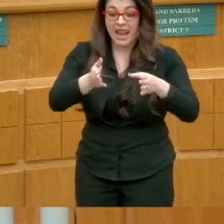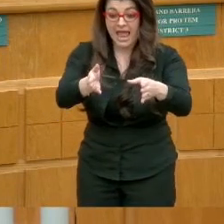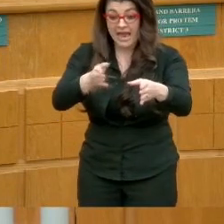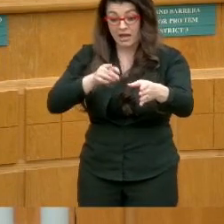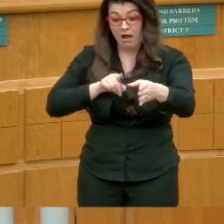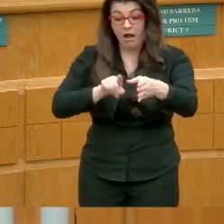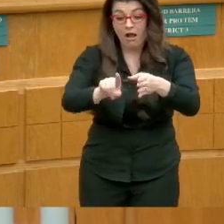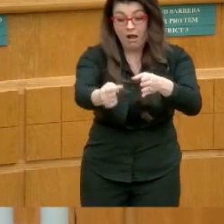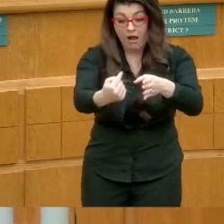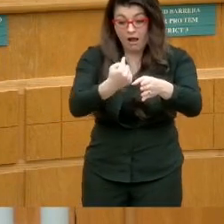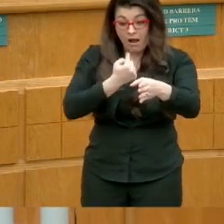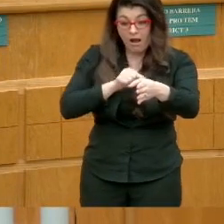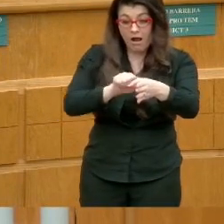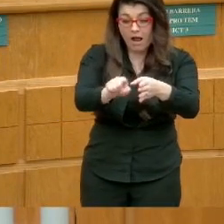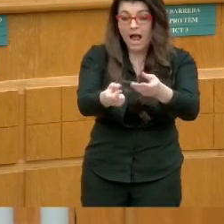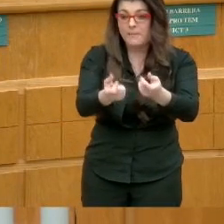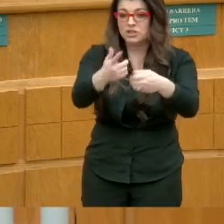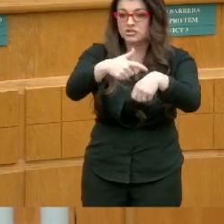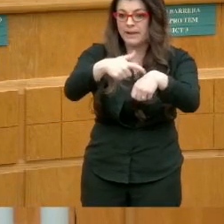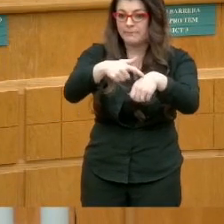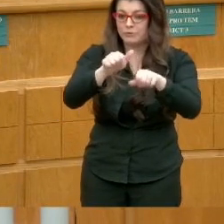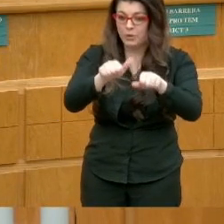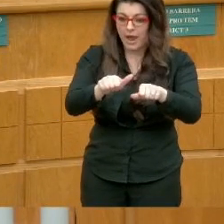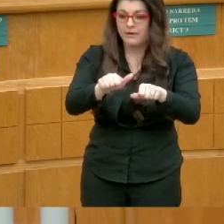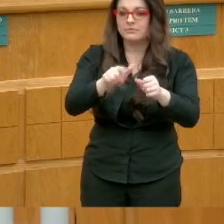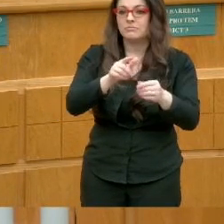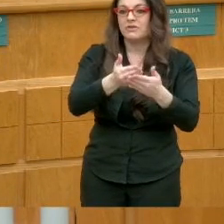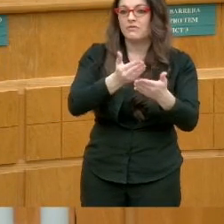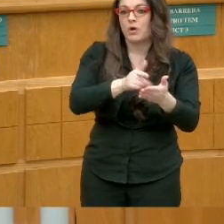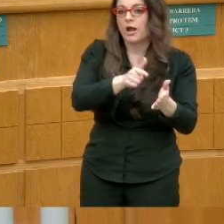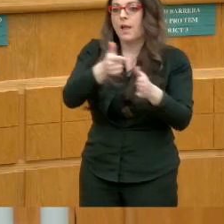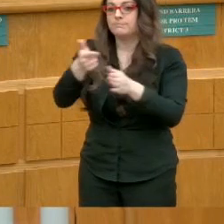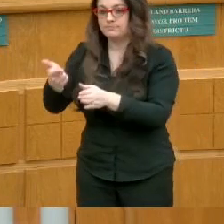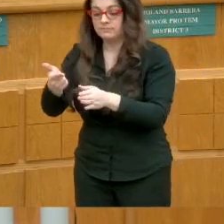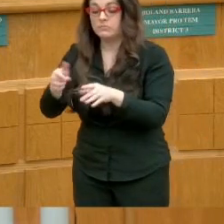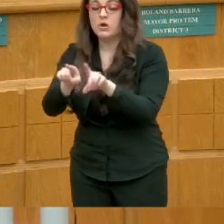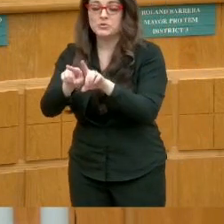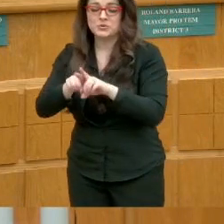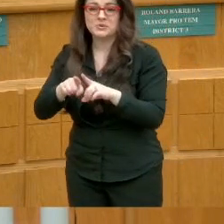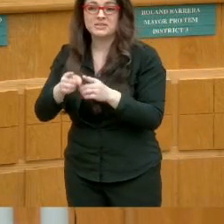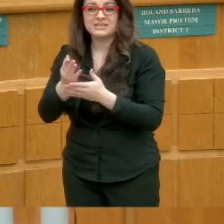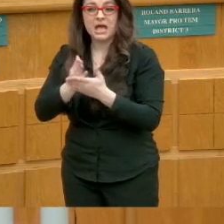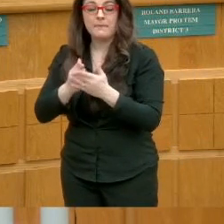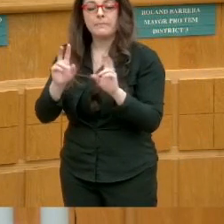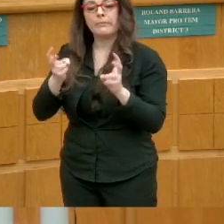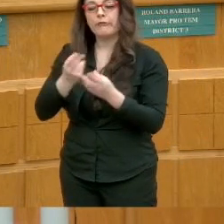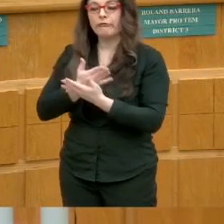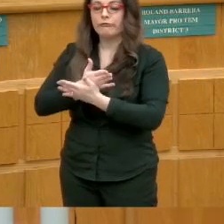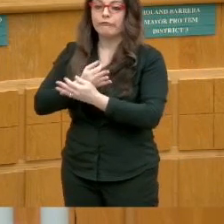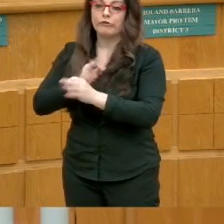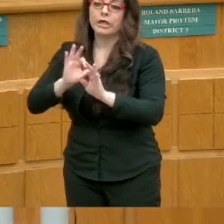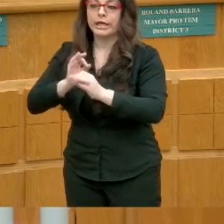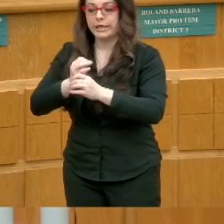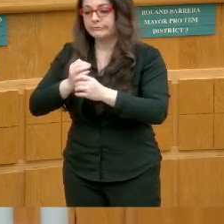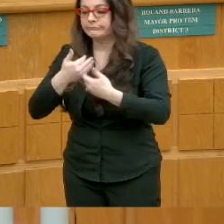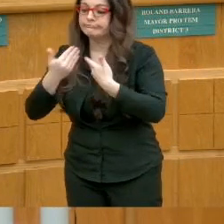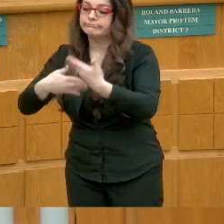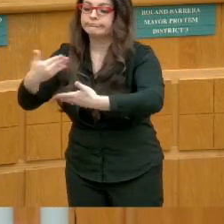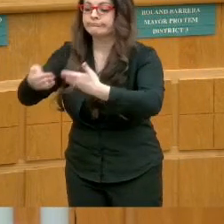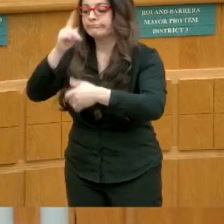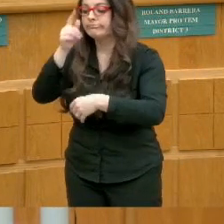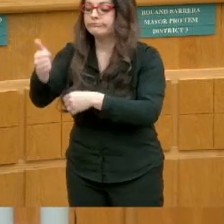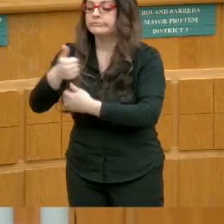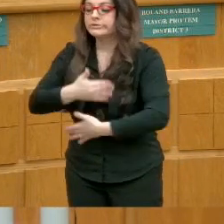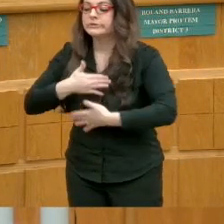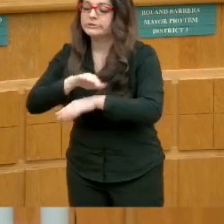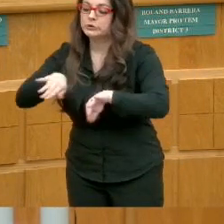swimming, but there's also a little bit more free swimming. There's a elderly group that uses the pool at certain times in the morning. And so